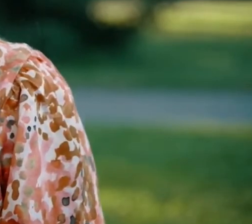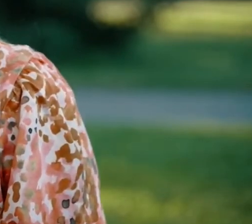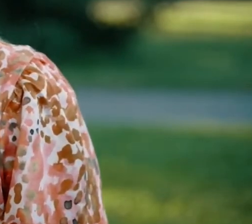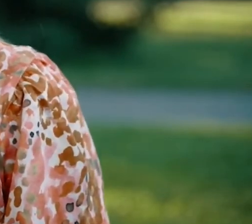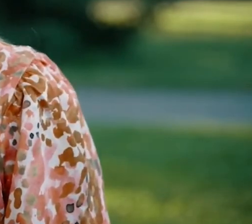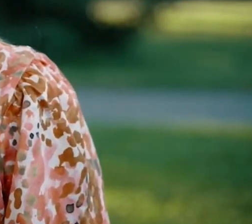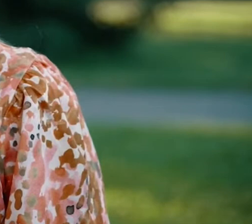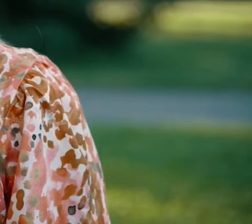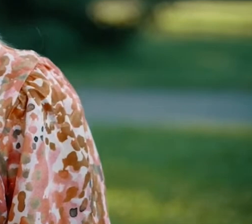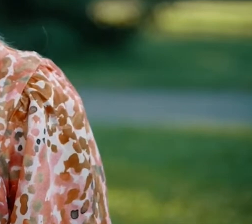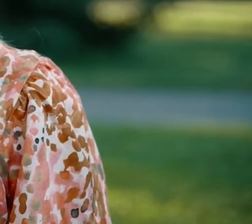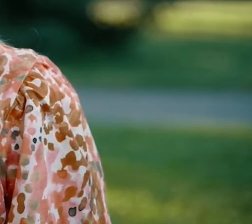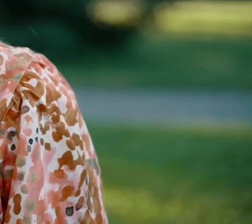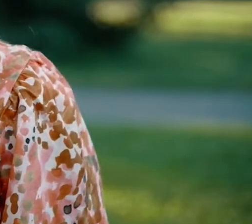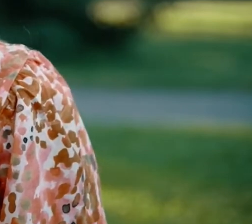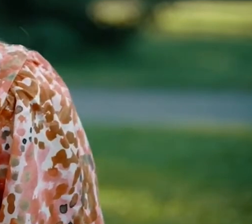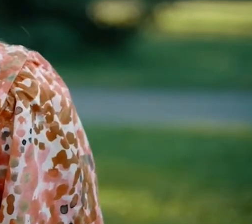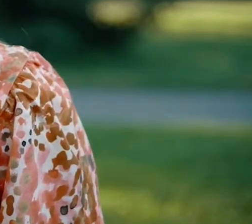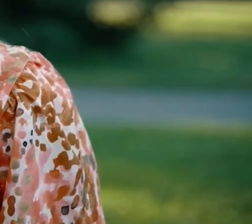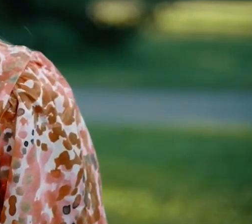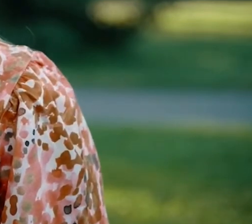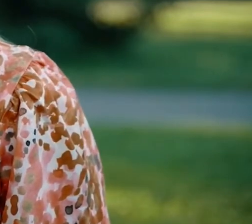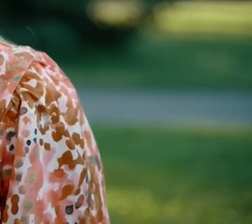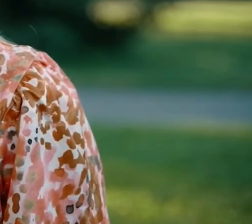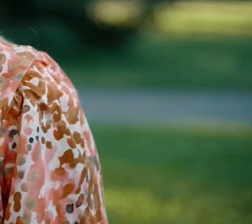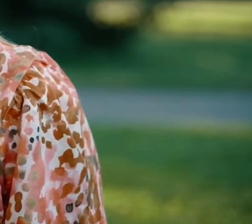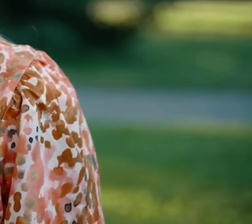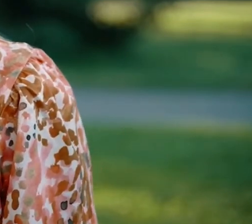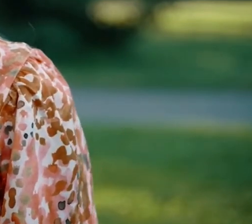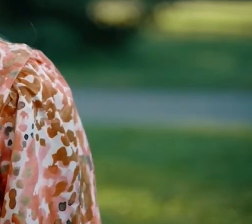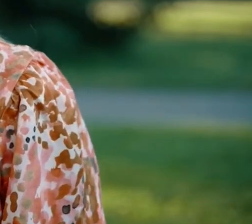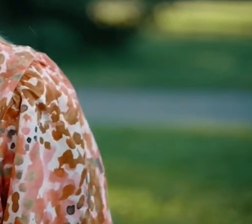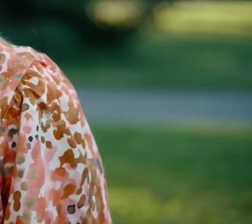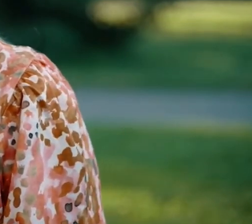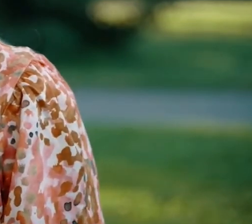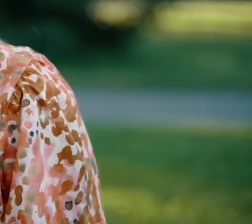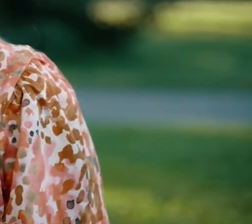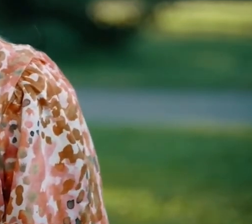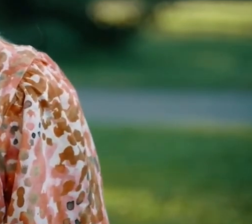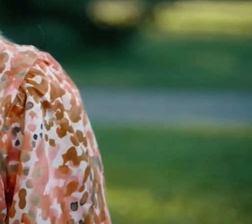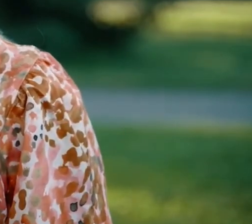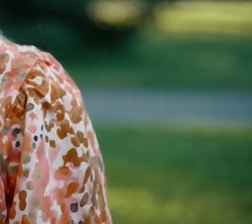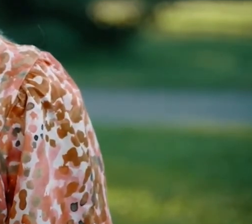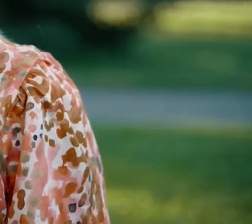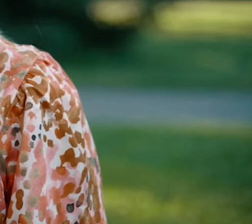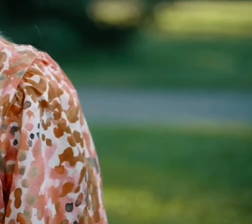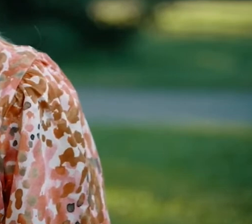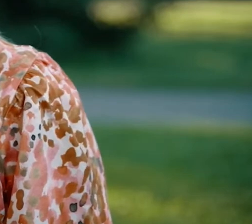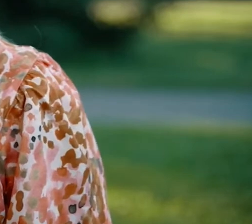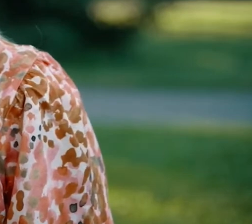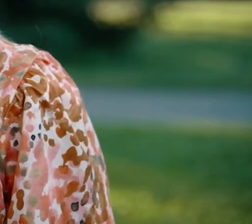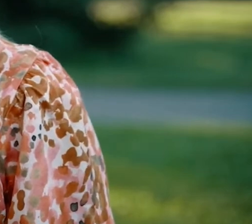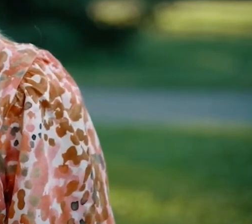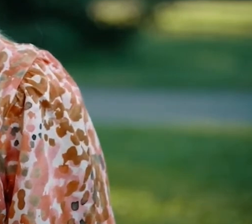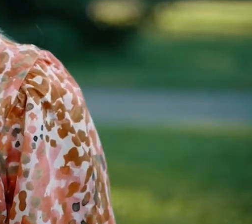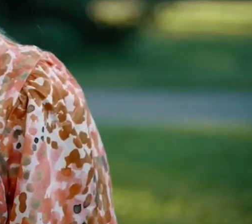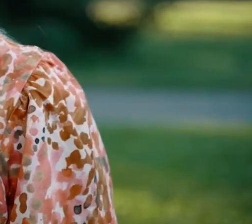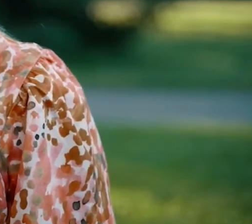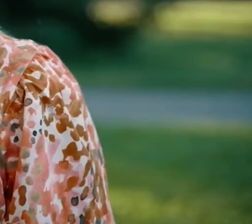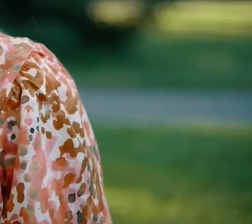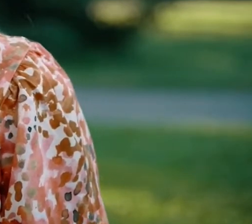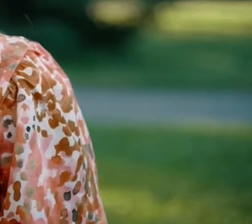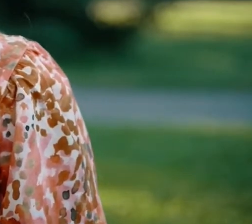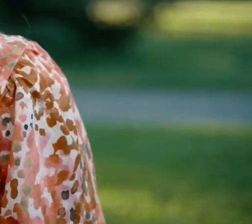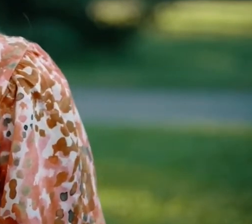that we build a nature-positive economy. Reforming our economic systems to operate within